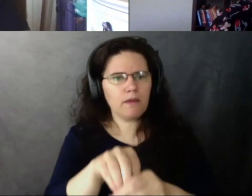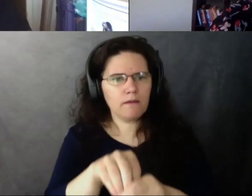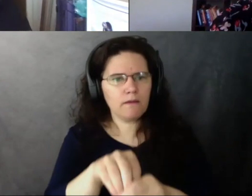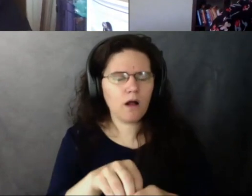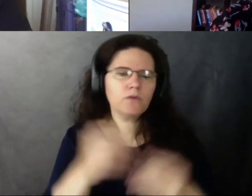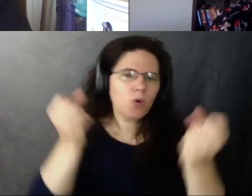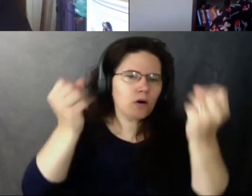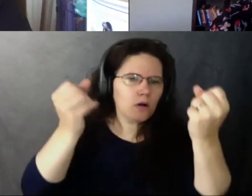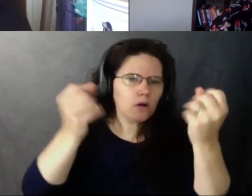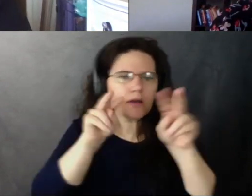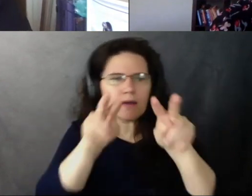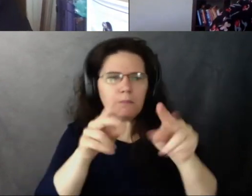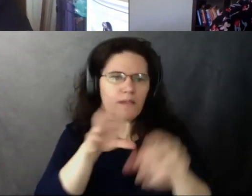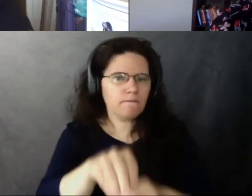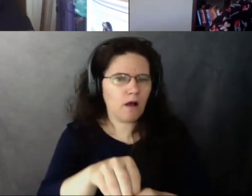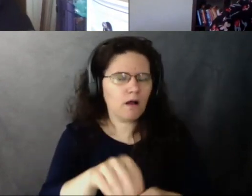MIUSA that you can